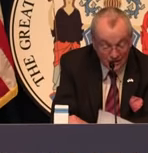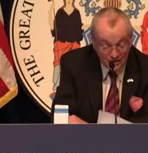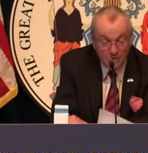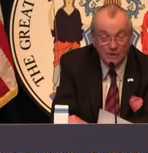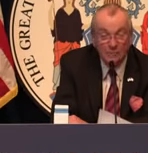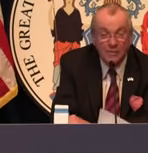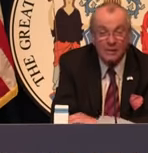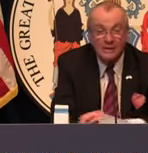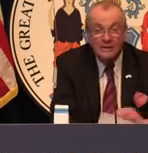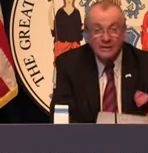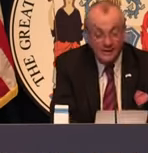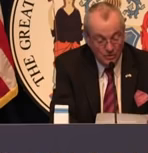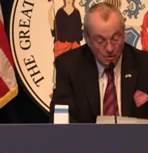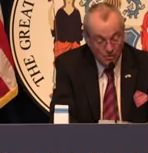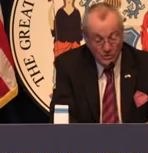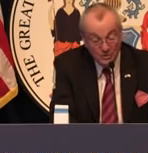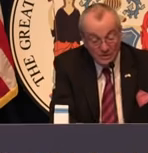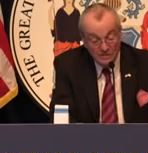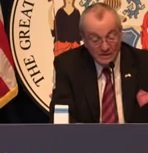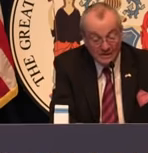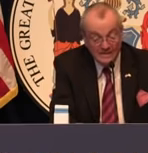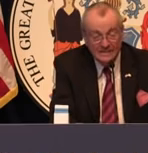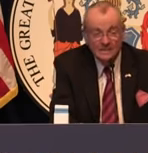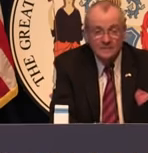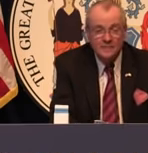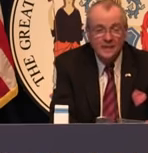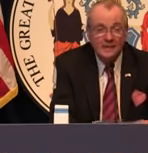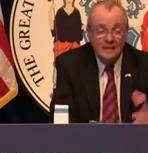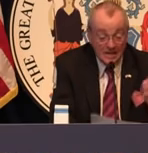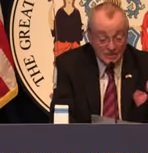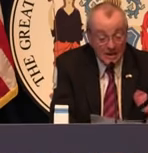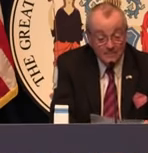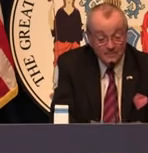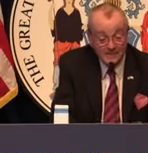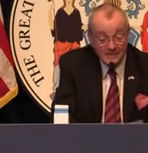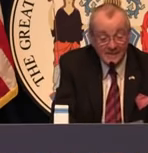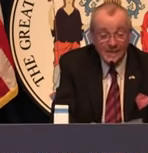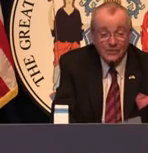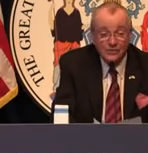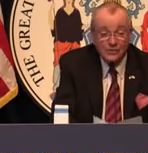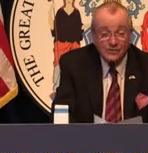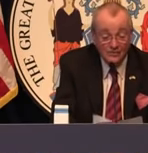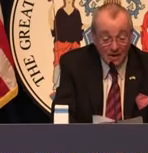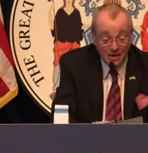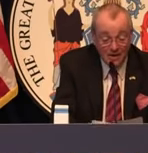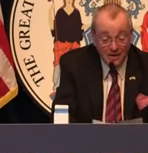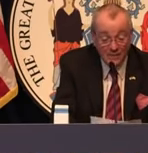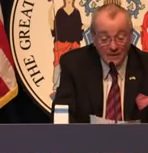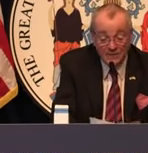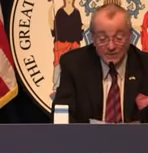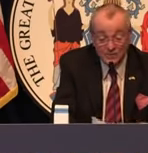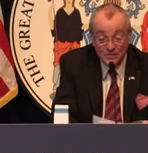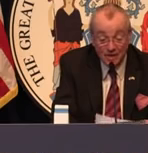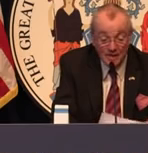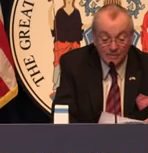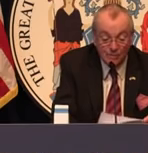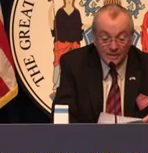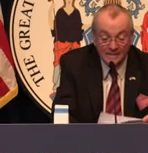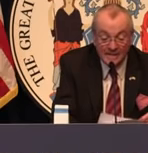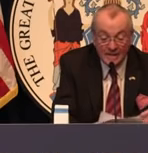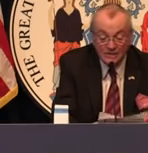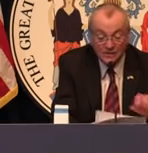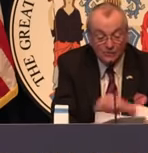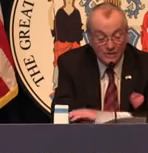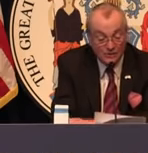God bless you and your memory and all who you leave behind. Next up is Severia on the left, Severia